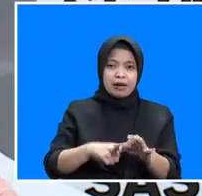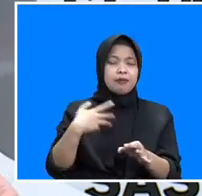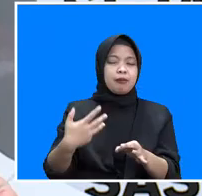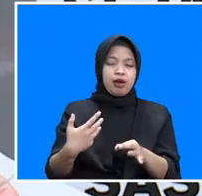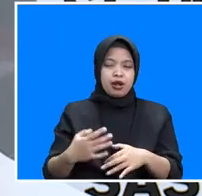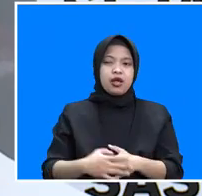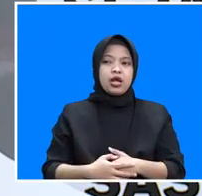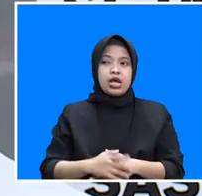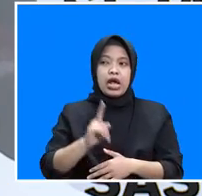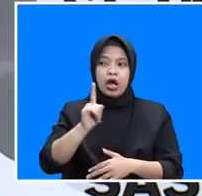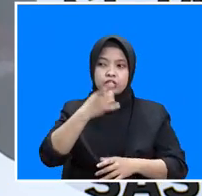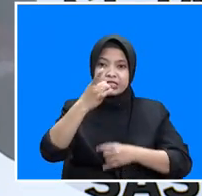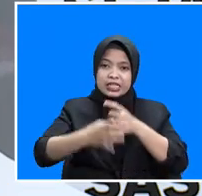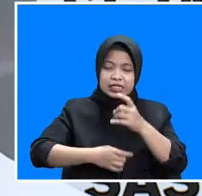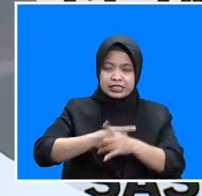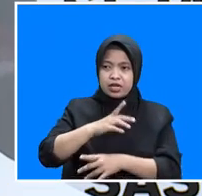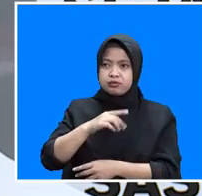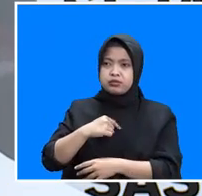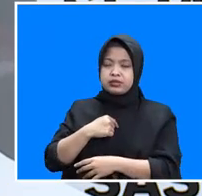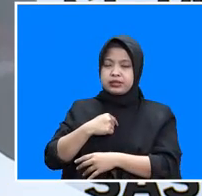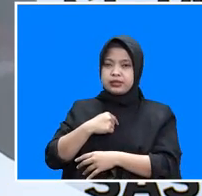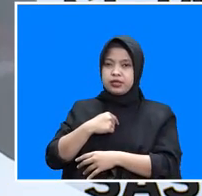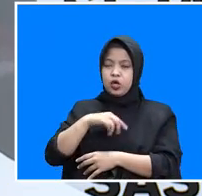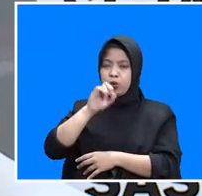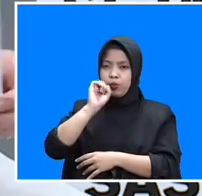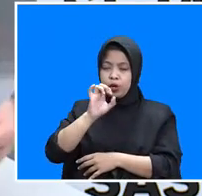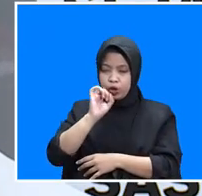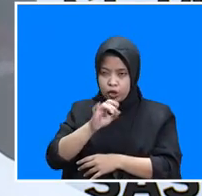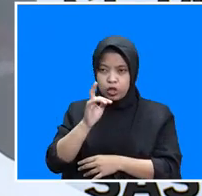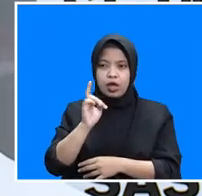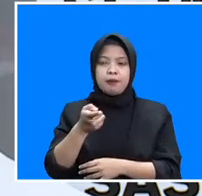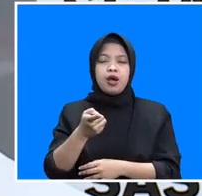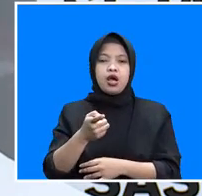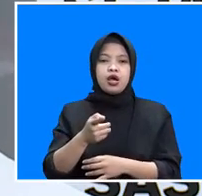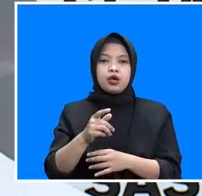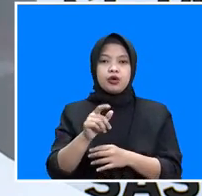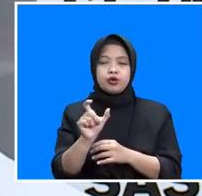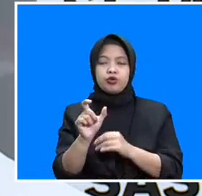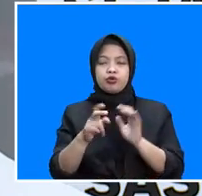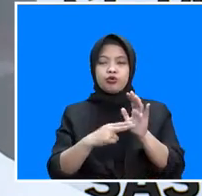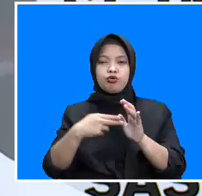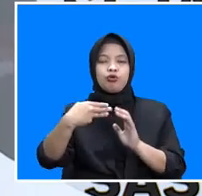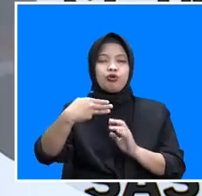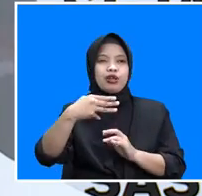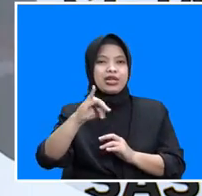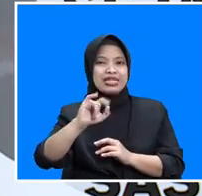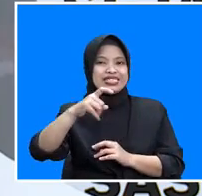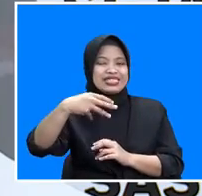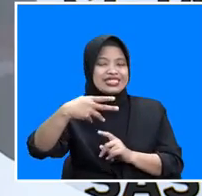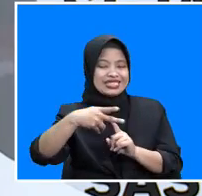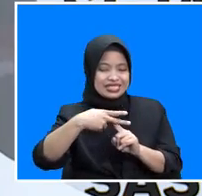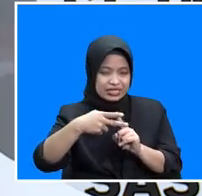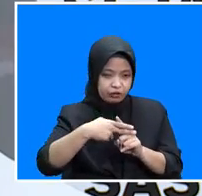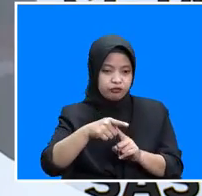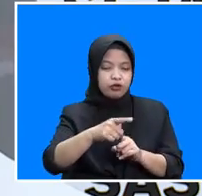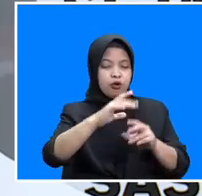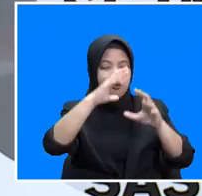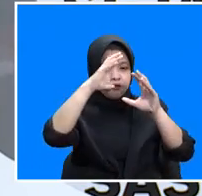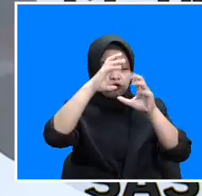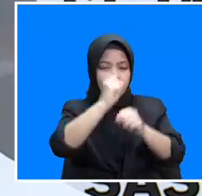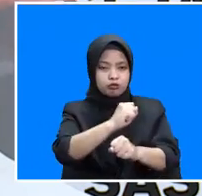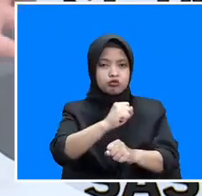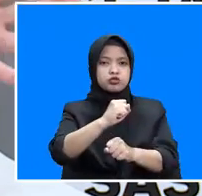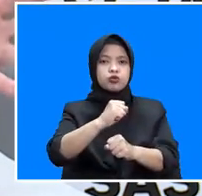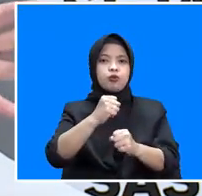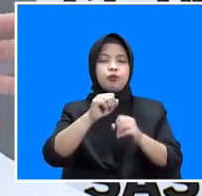mention is that, you know, UNICEF also is sort of really focusing on trying to promote, you